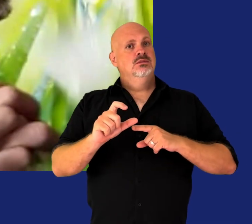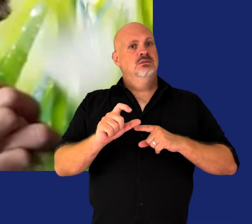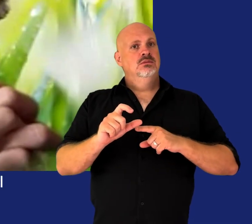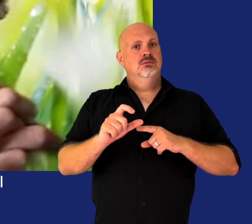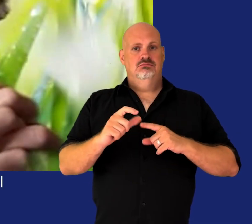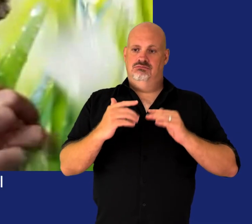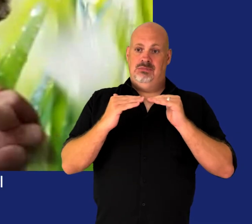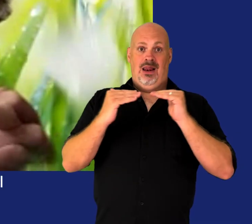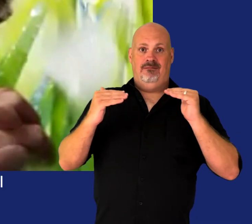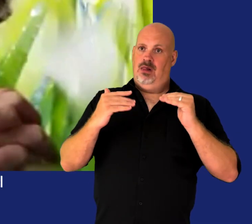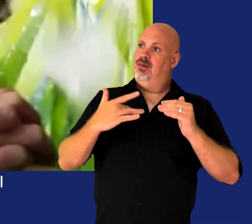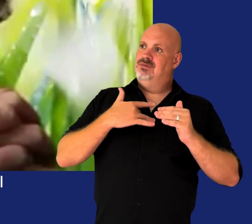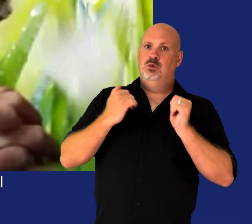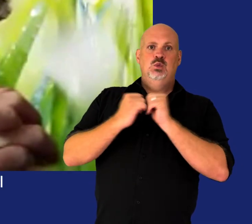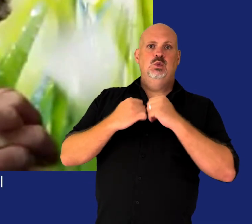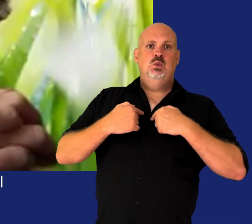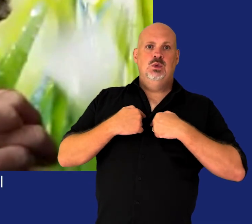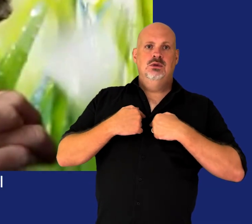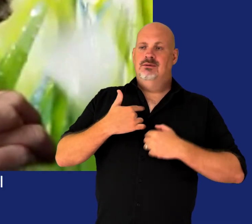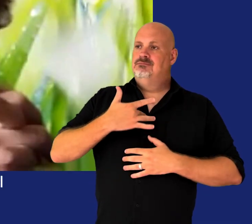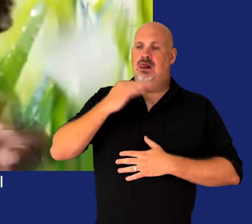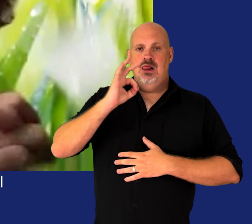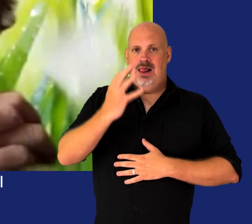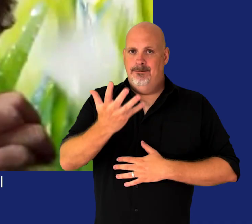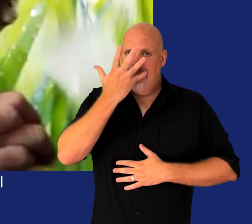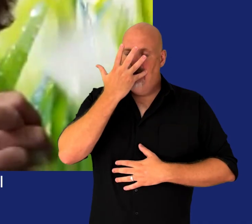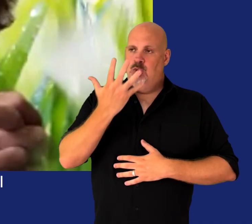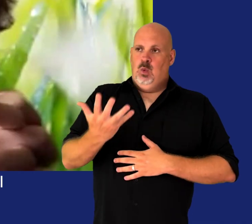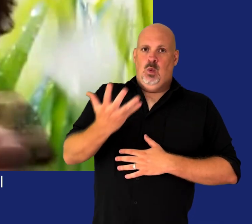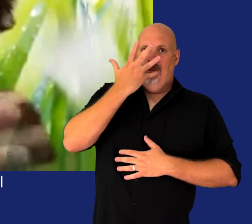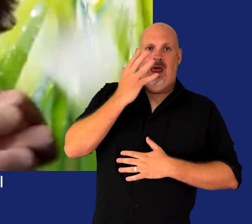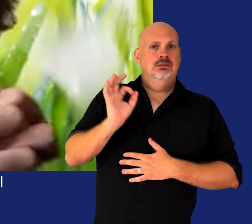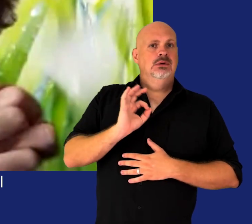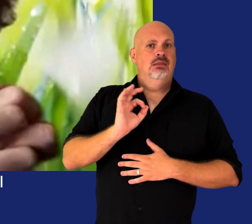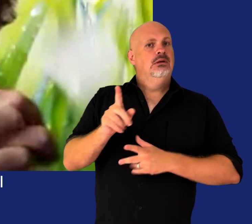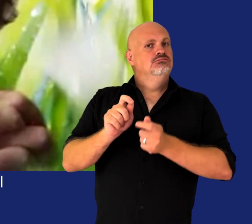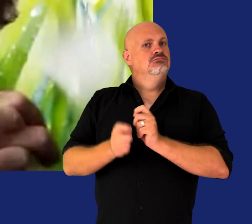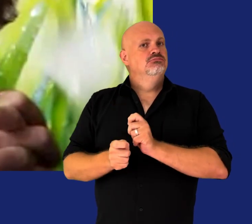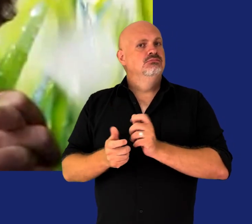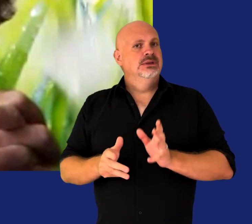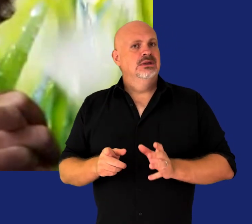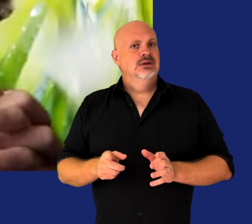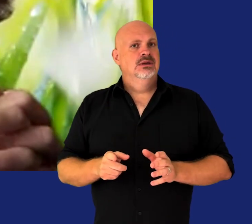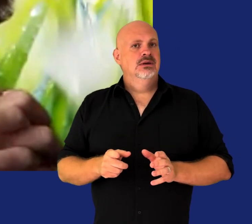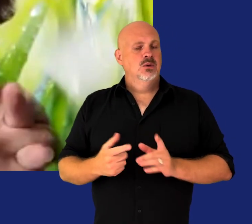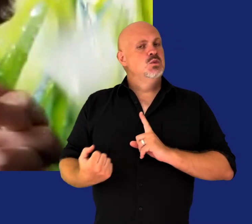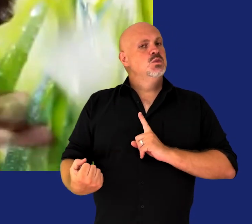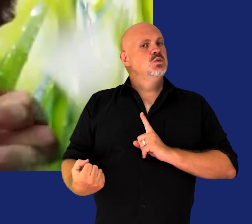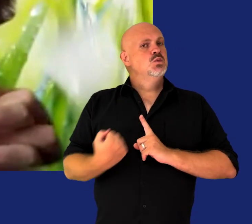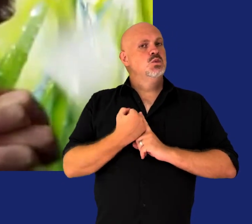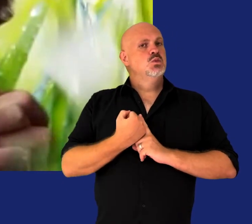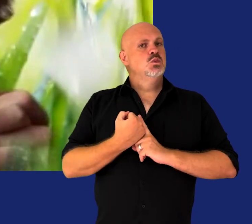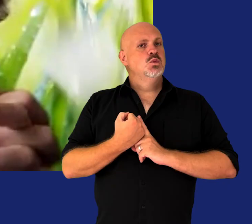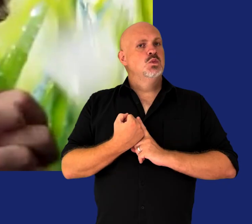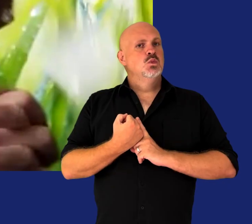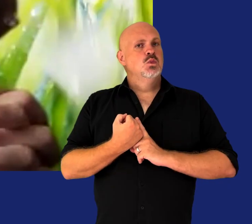at a level suited to my ability, and I didn't feel embarrassed or humiliated. It's